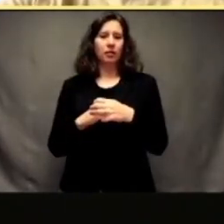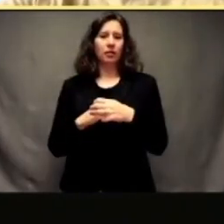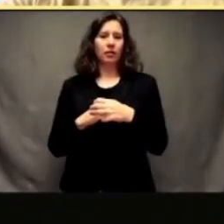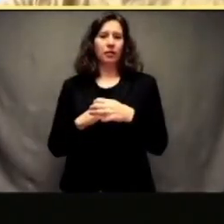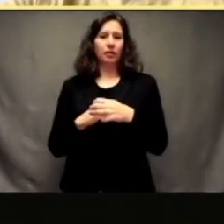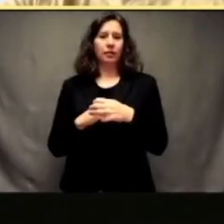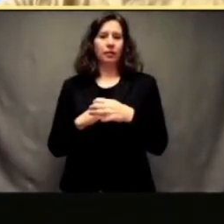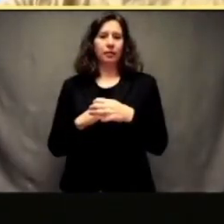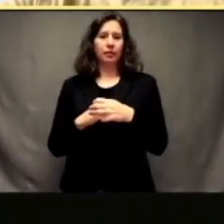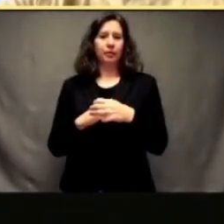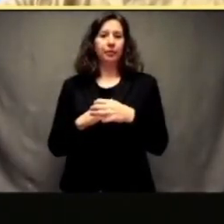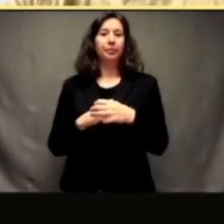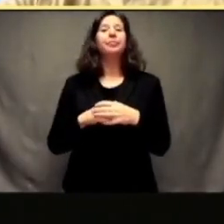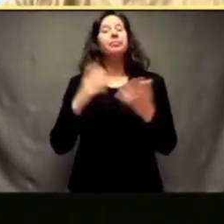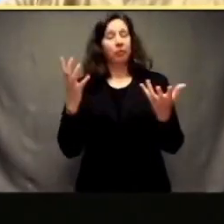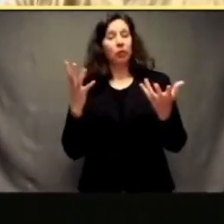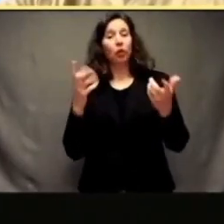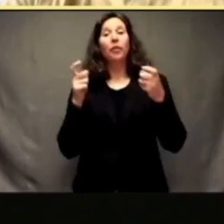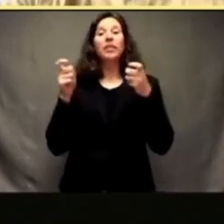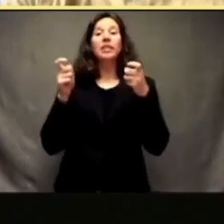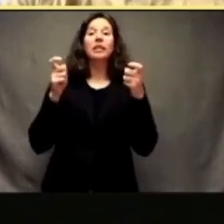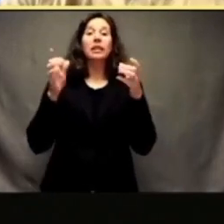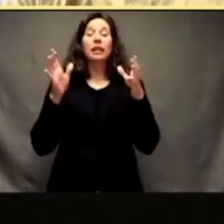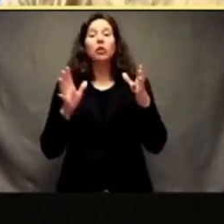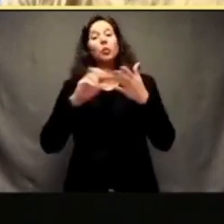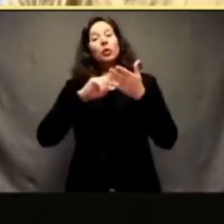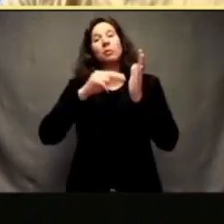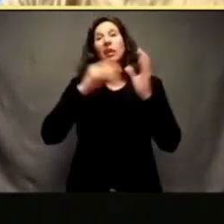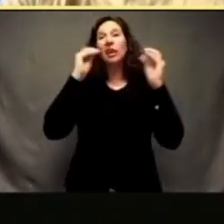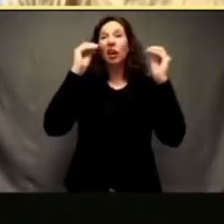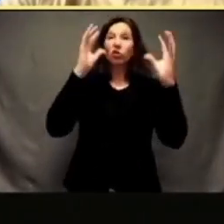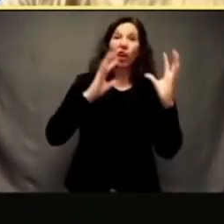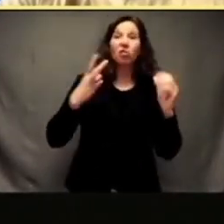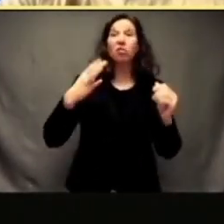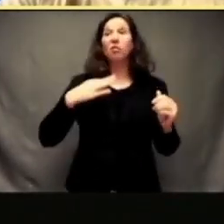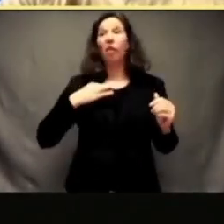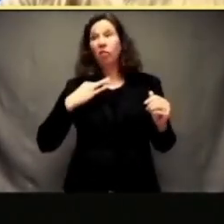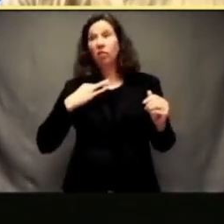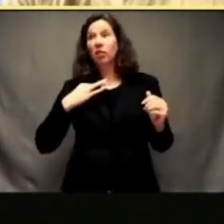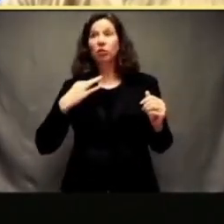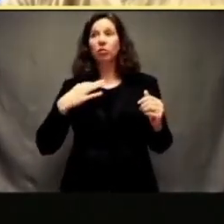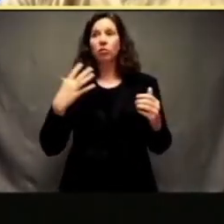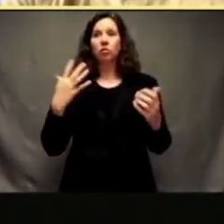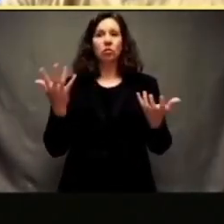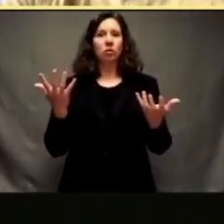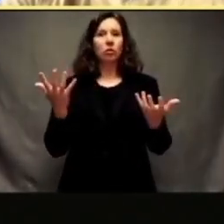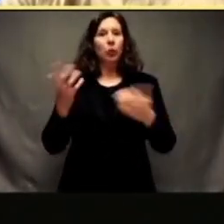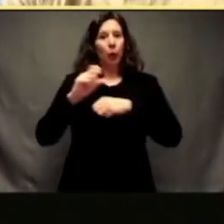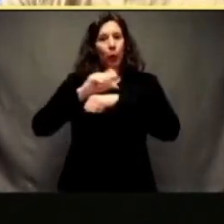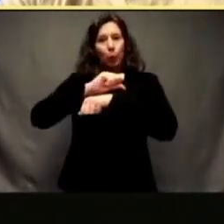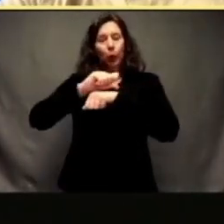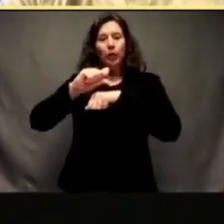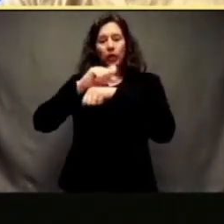And by facilitators, we mean educators, volunteers in the room who are working to support your program